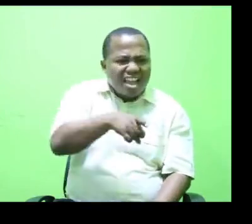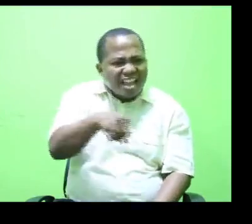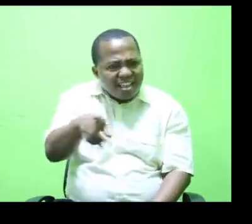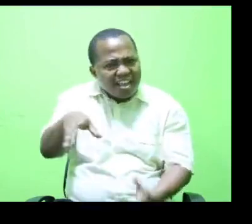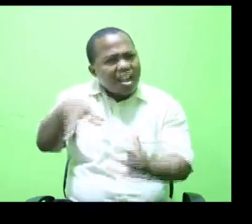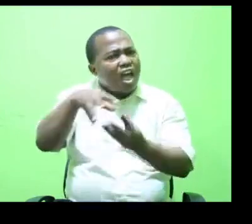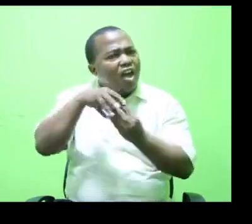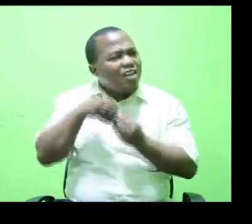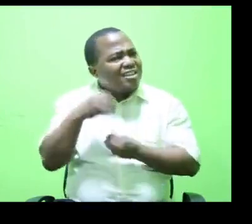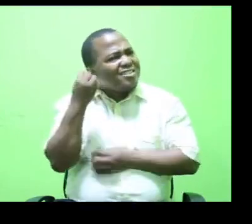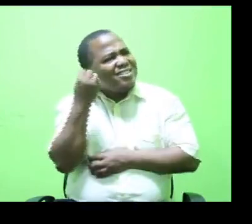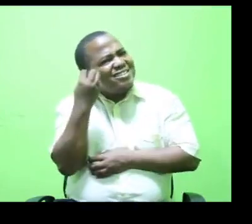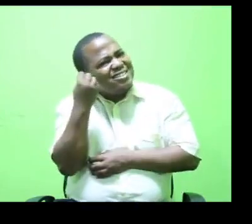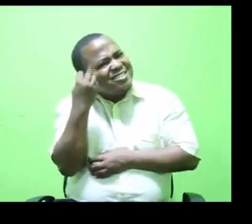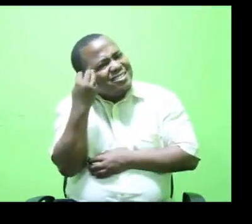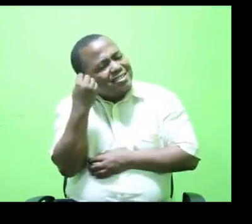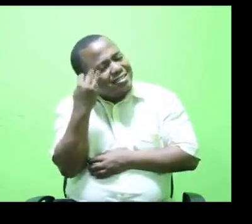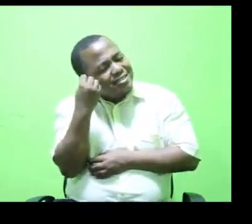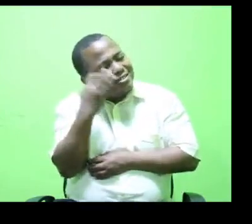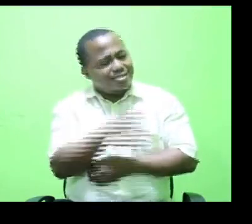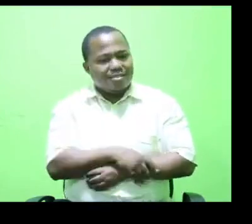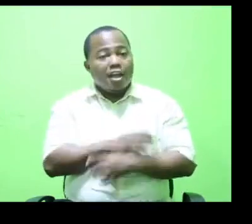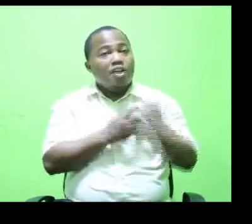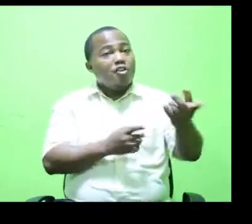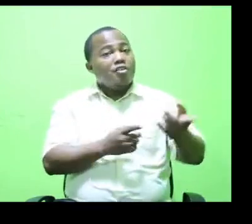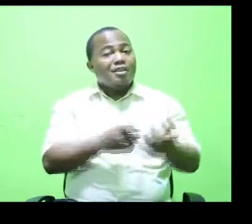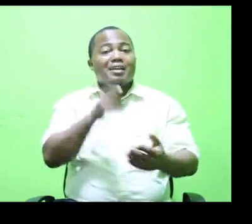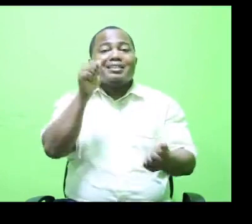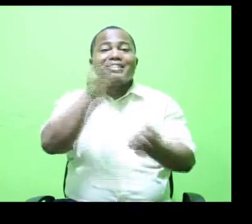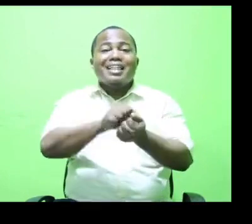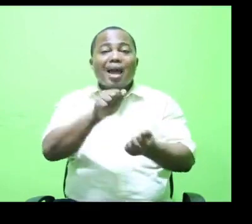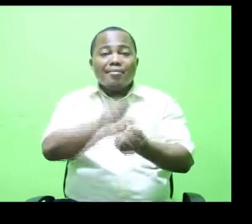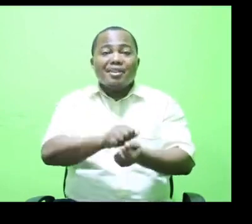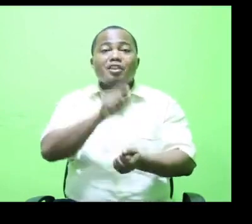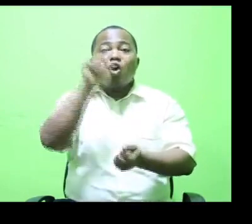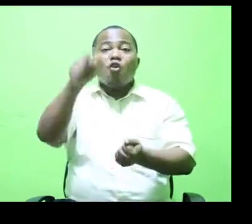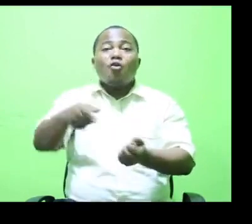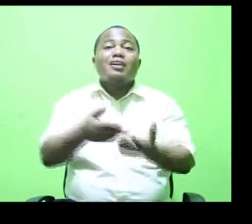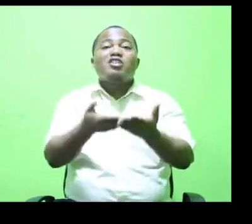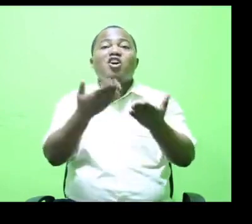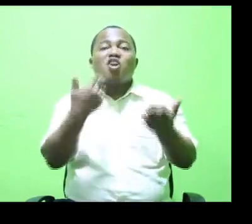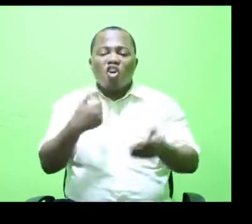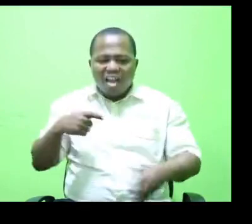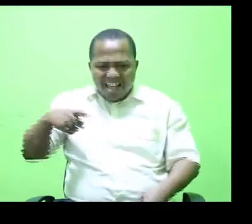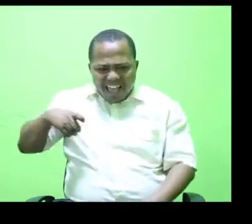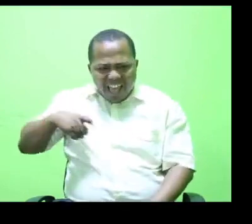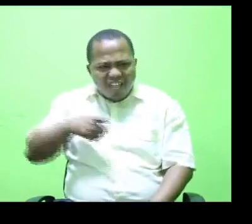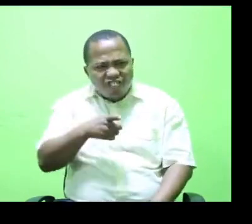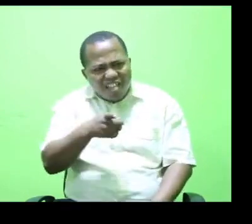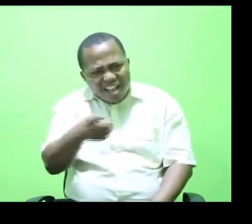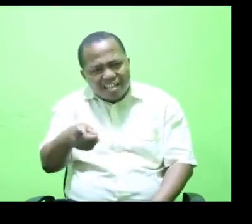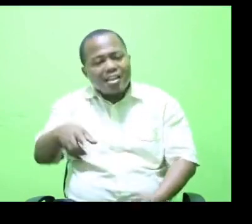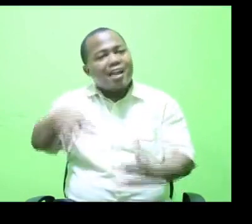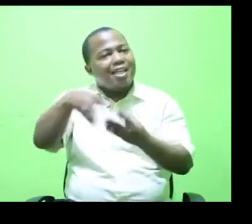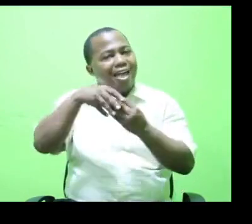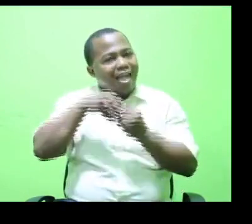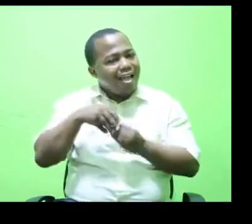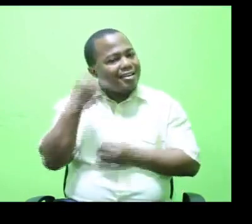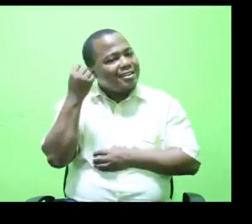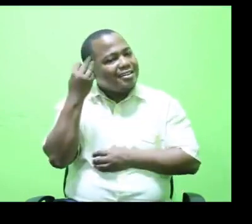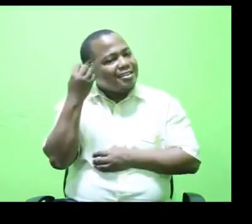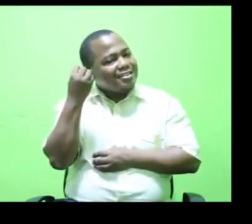disease. Can be defined as the substances can cause infections and